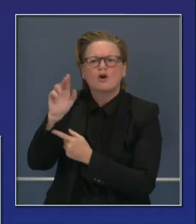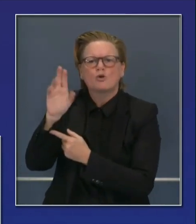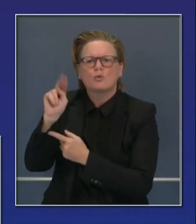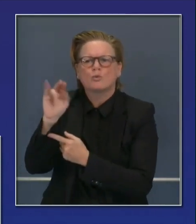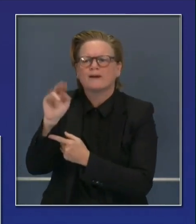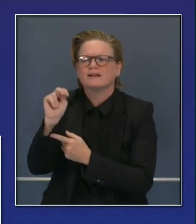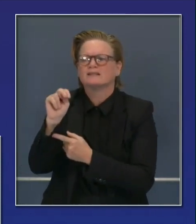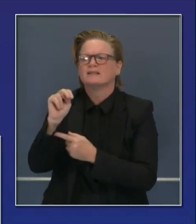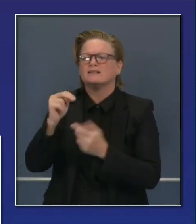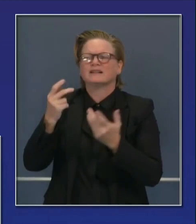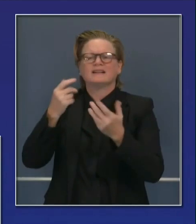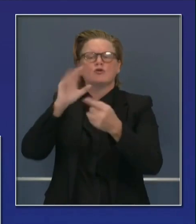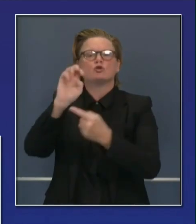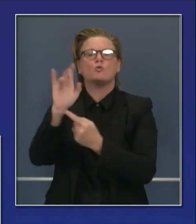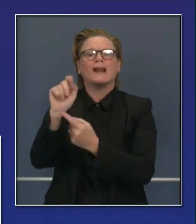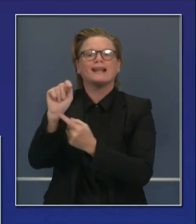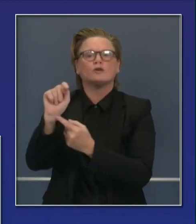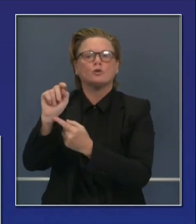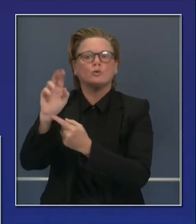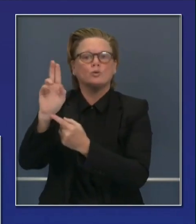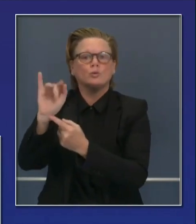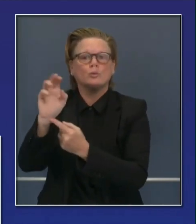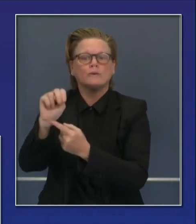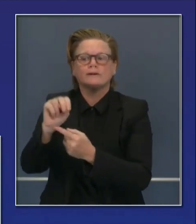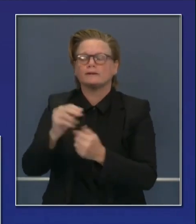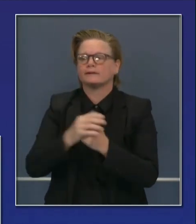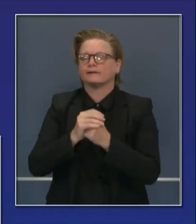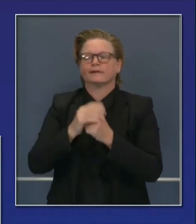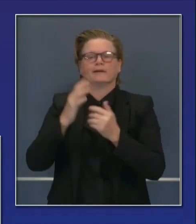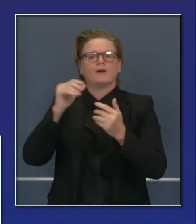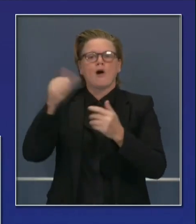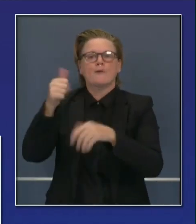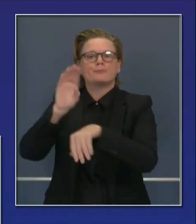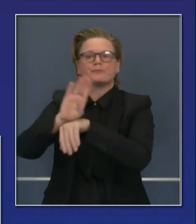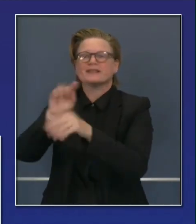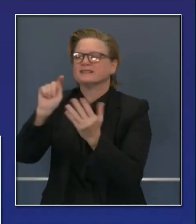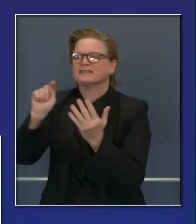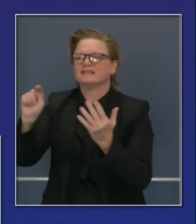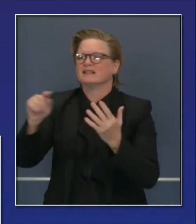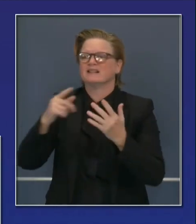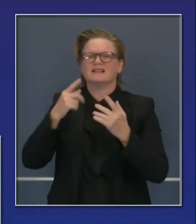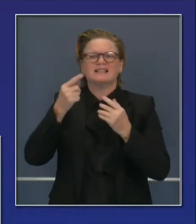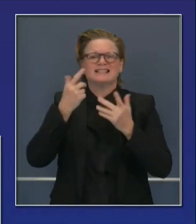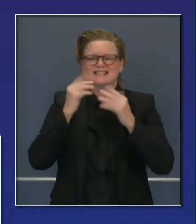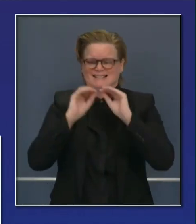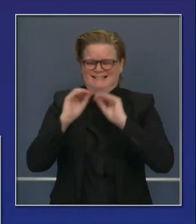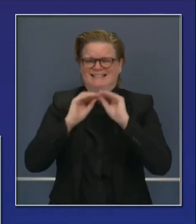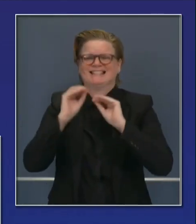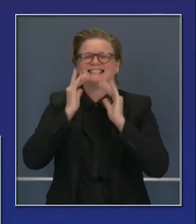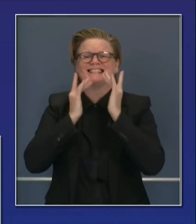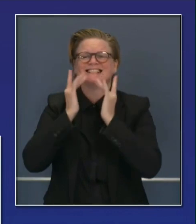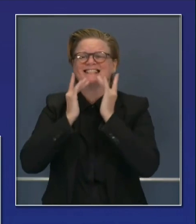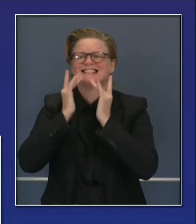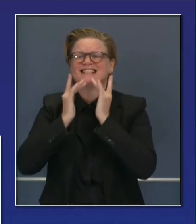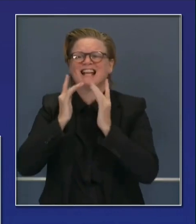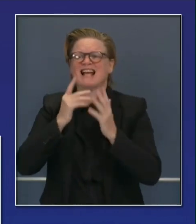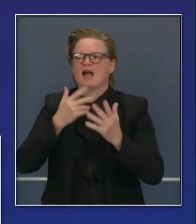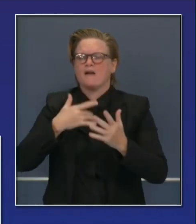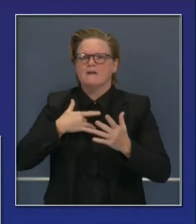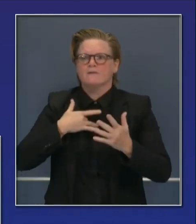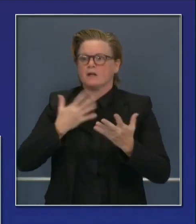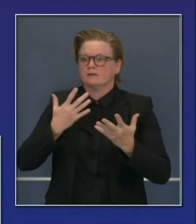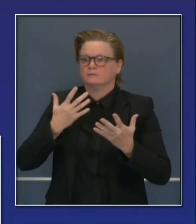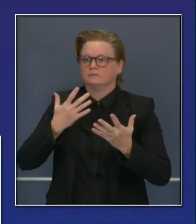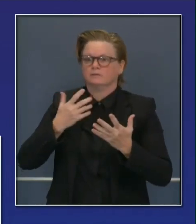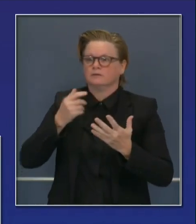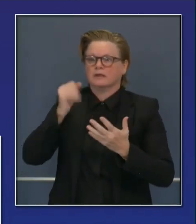cracks in the past and you're a small business person and you're just barely getting by and you really fear that you're not going to get that SBA